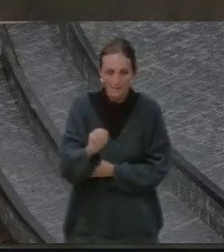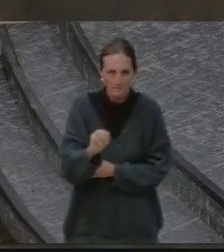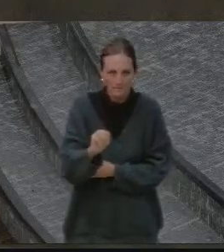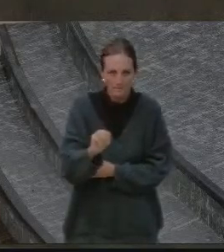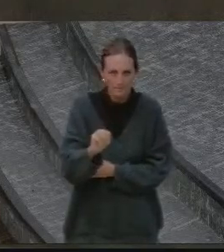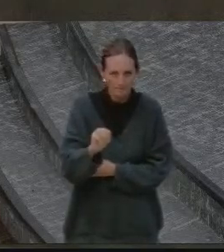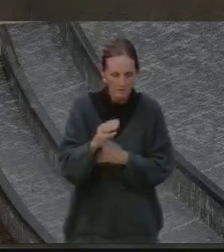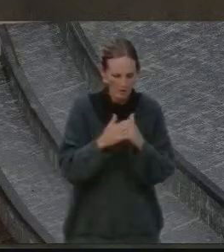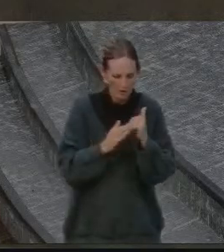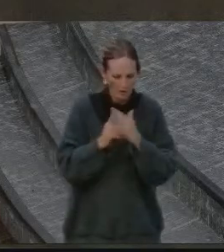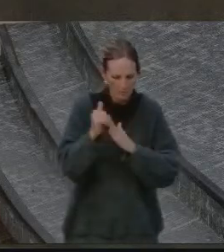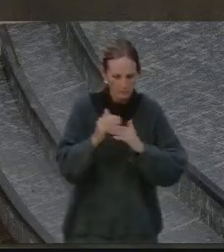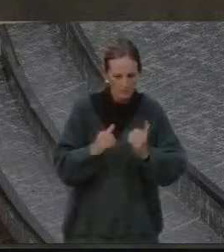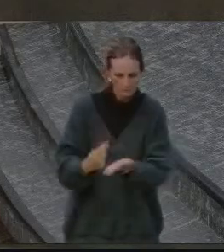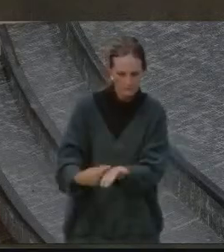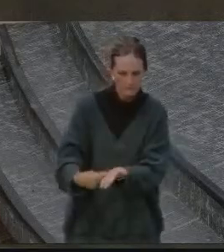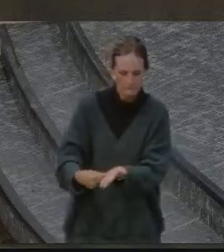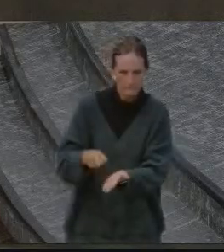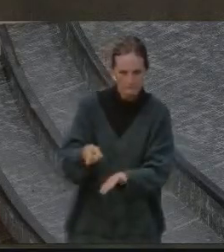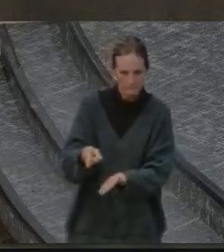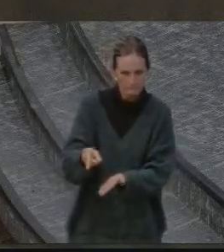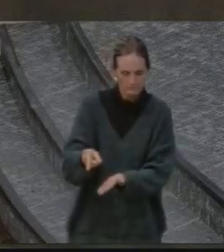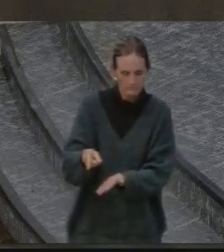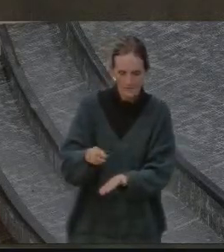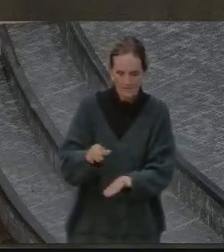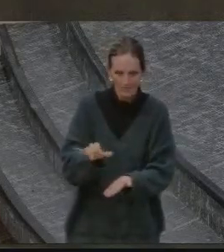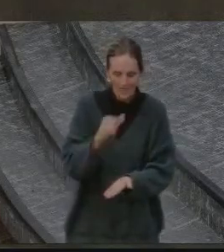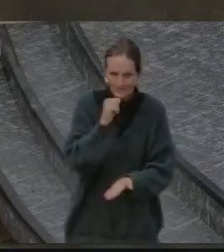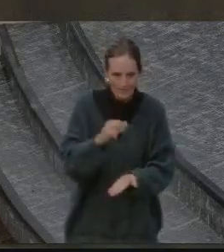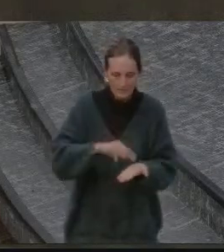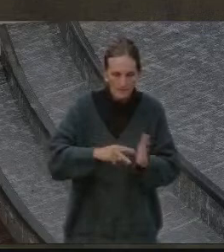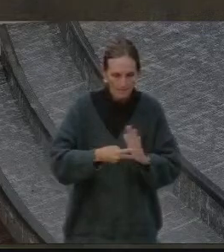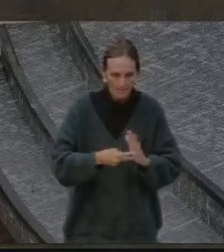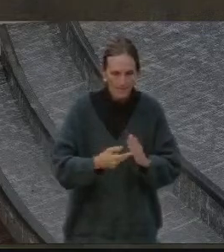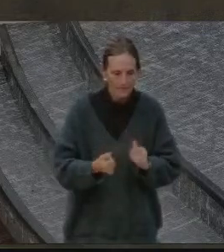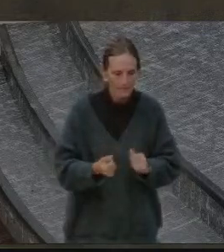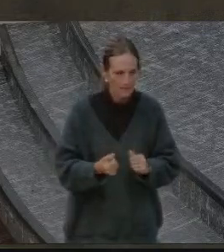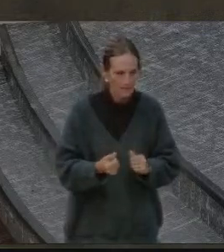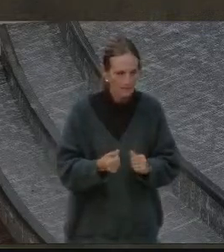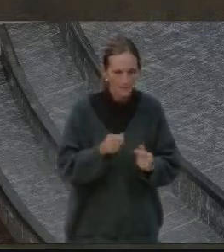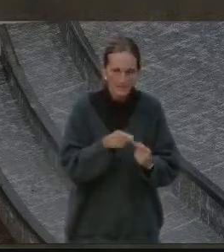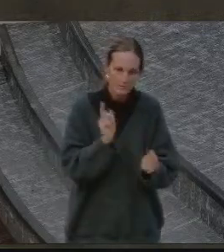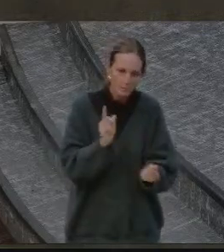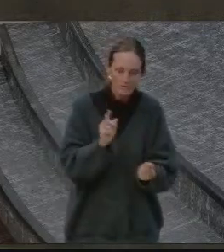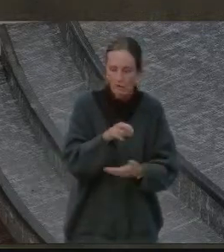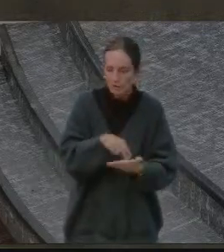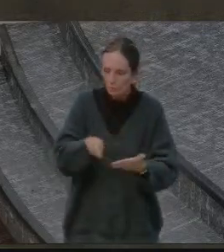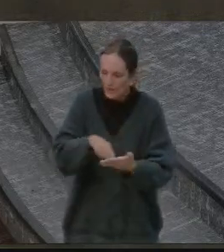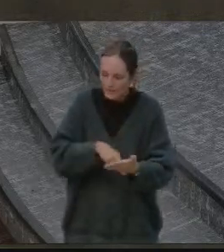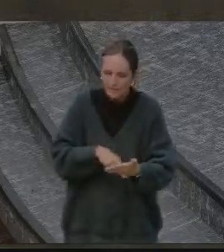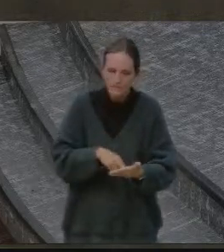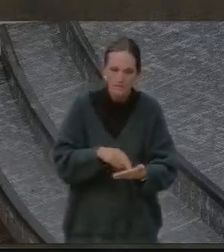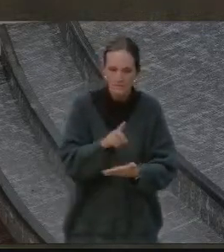that it is any type of reverse racism or discrimination.